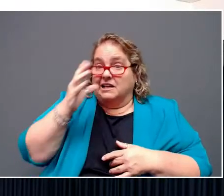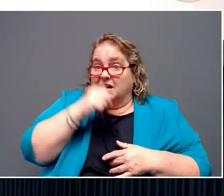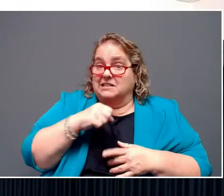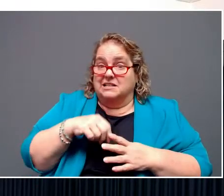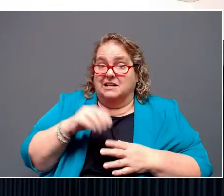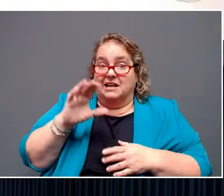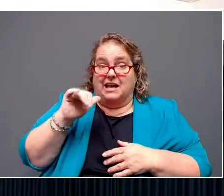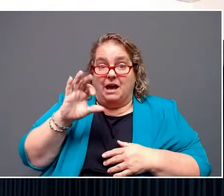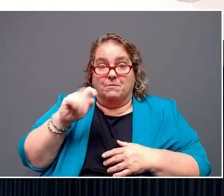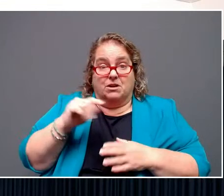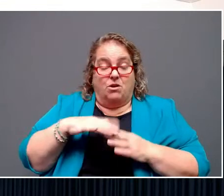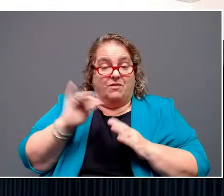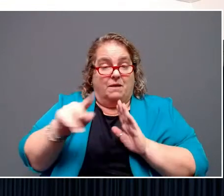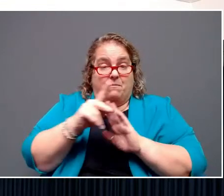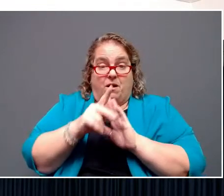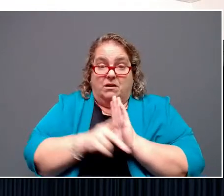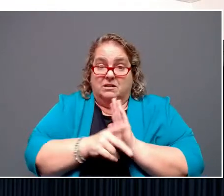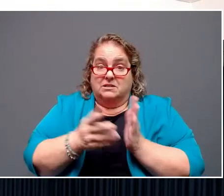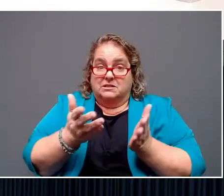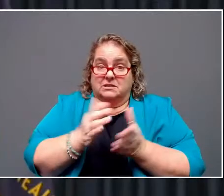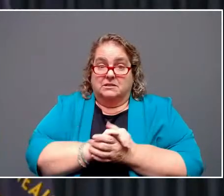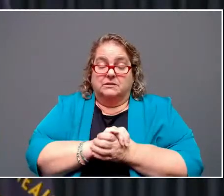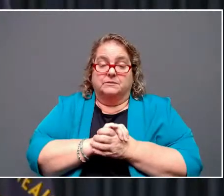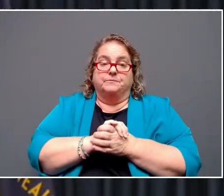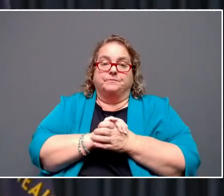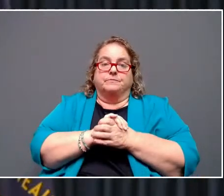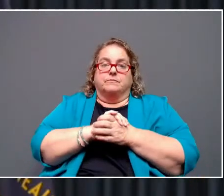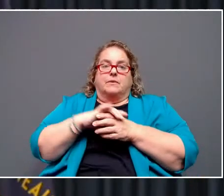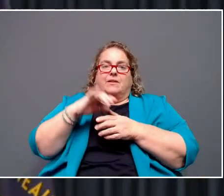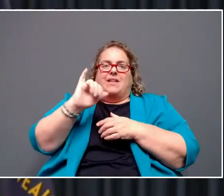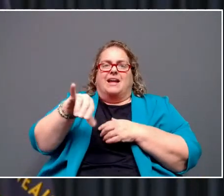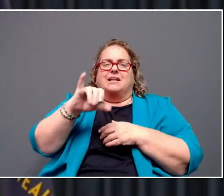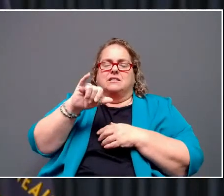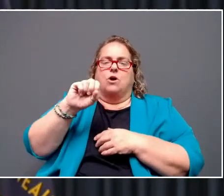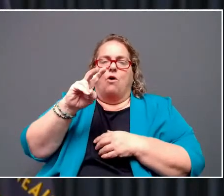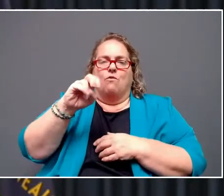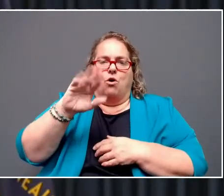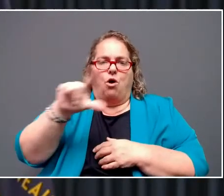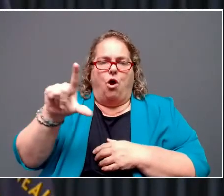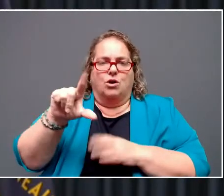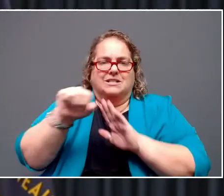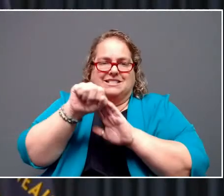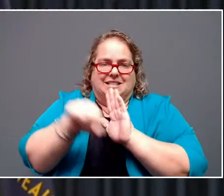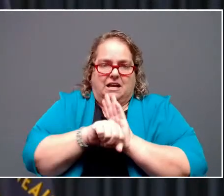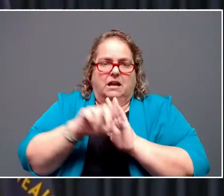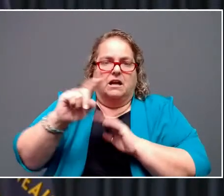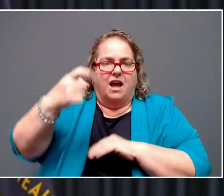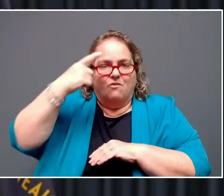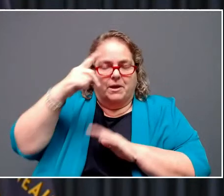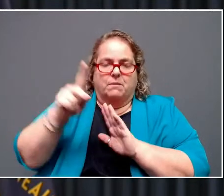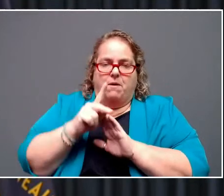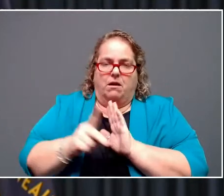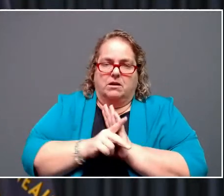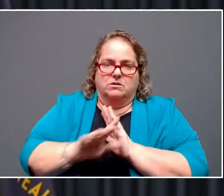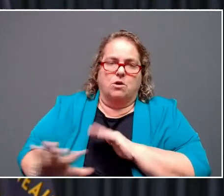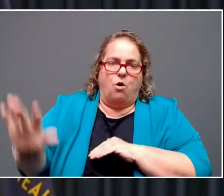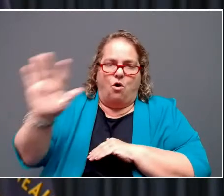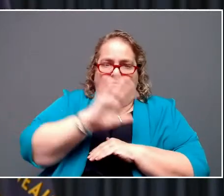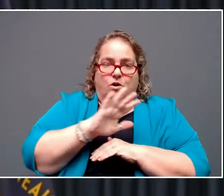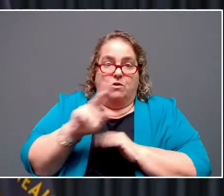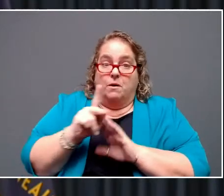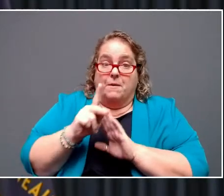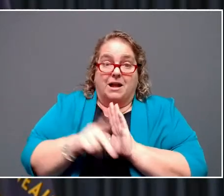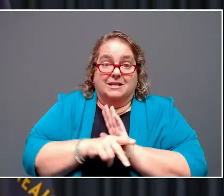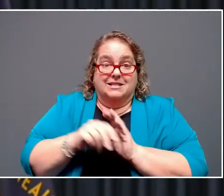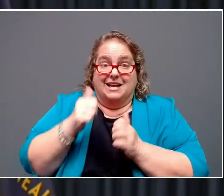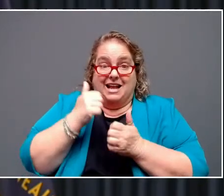policy. Well, that is an overall state government policy. You know, the policy in just about every area of state